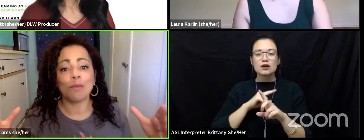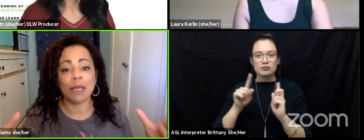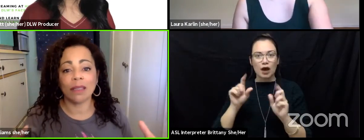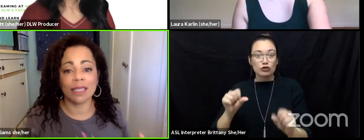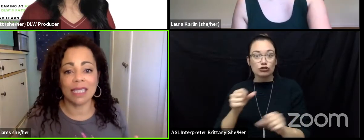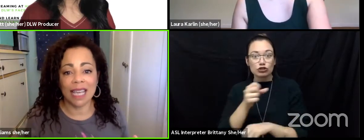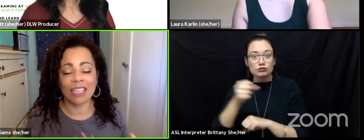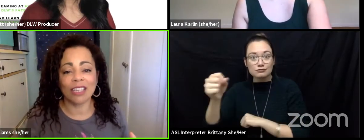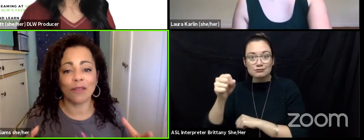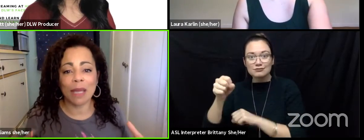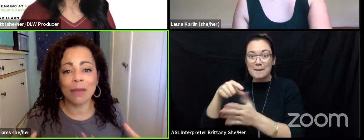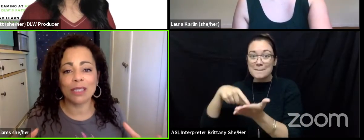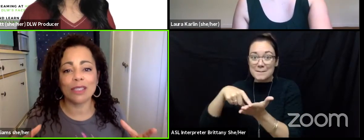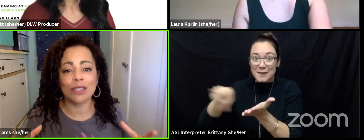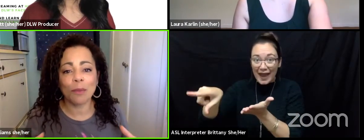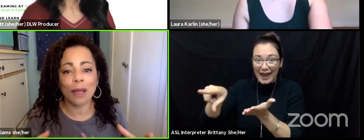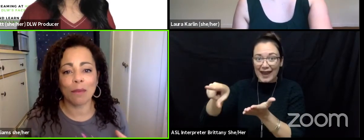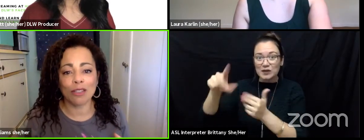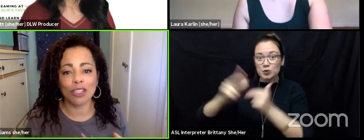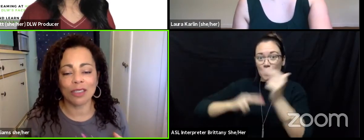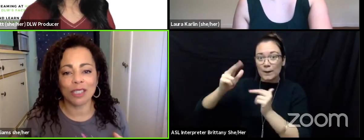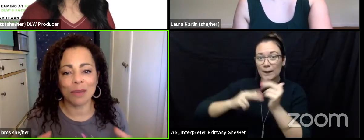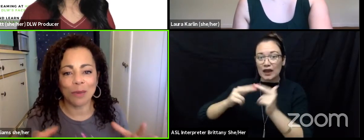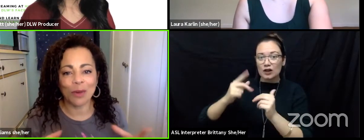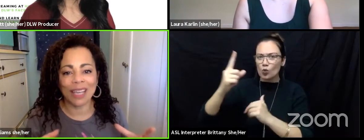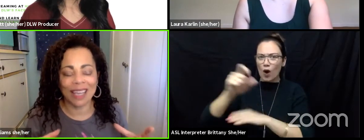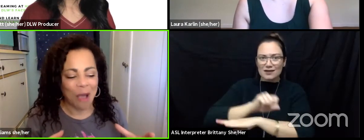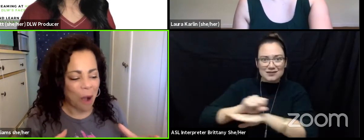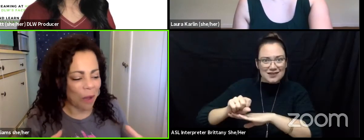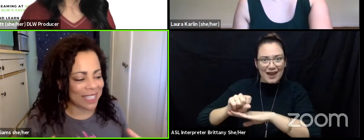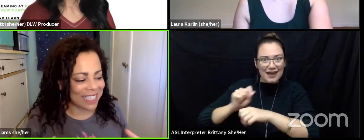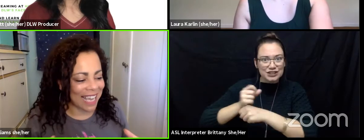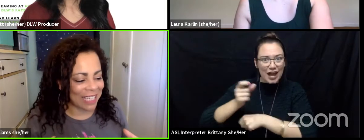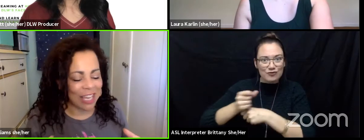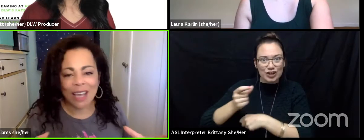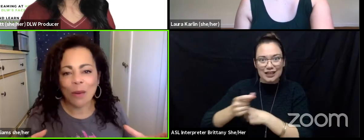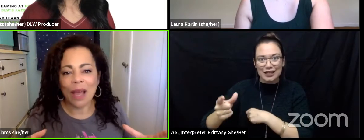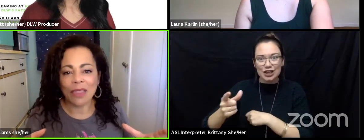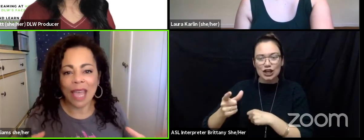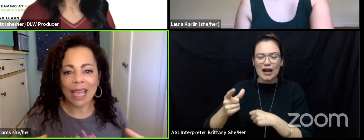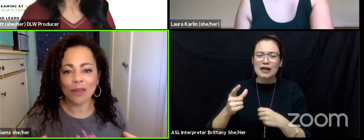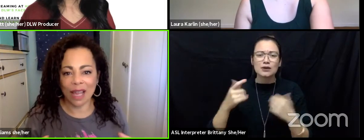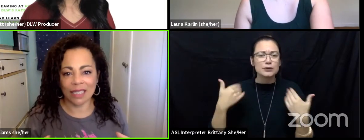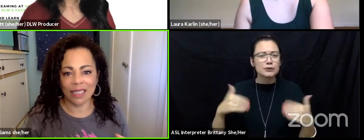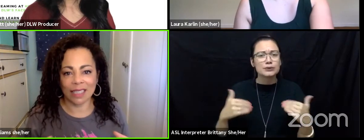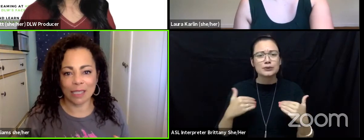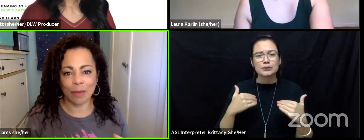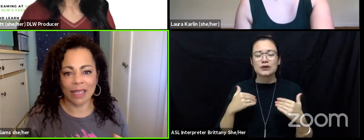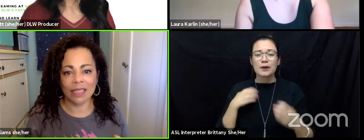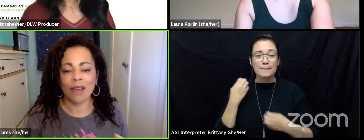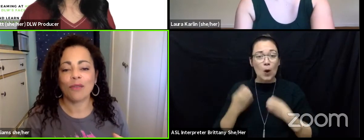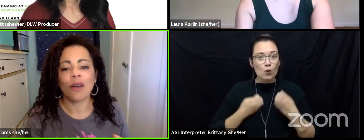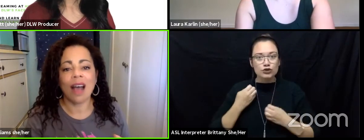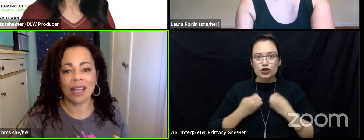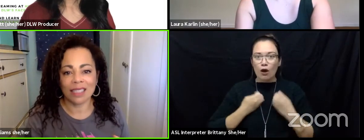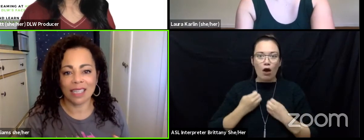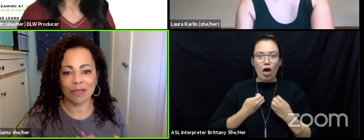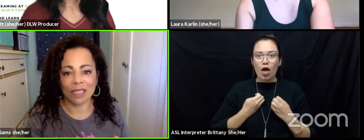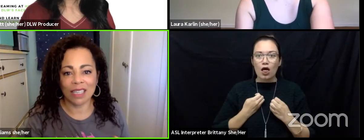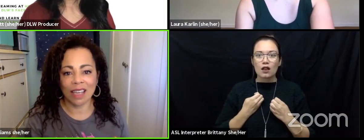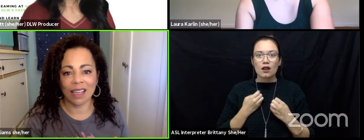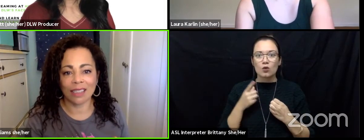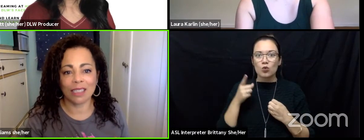to build the stage. And for me, it was super emotional to be walking on the stage where they've created the space for